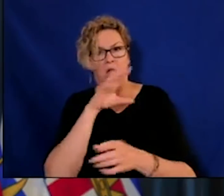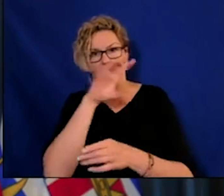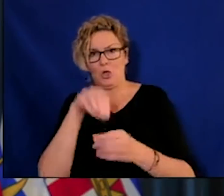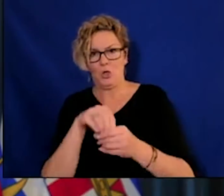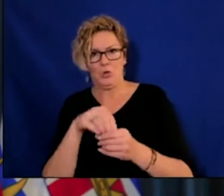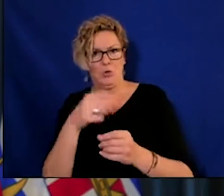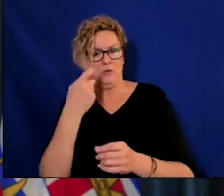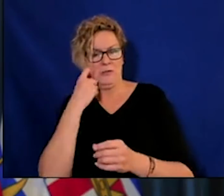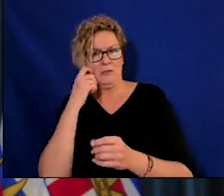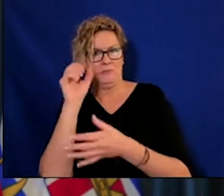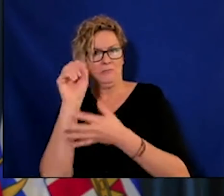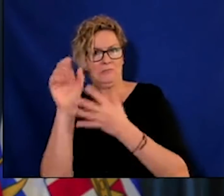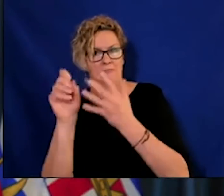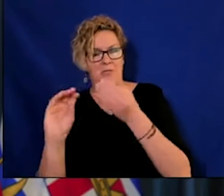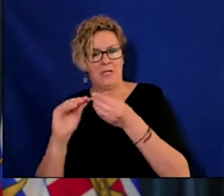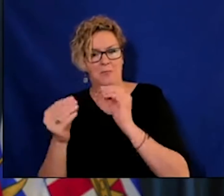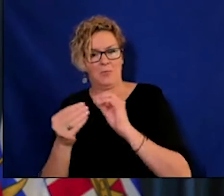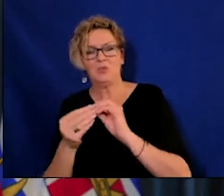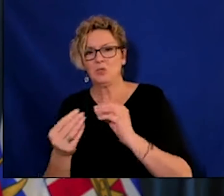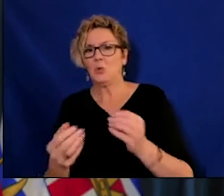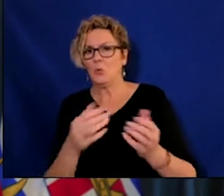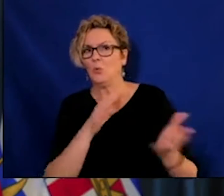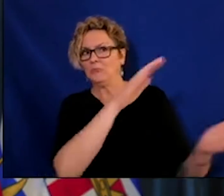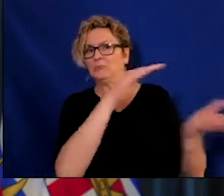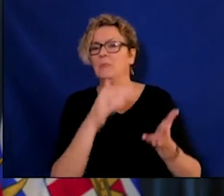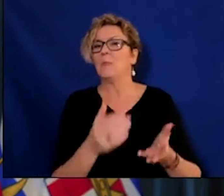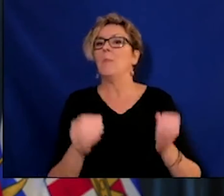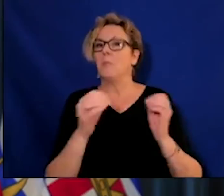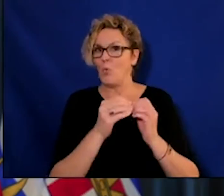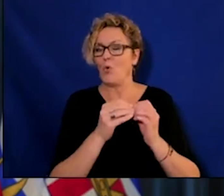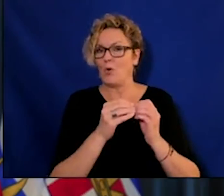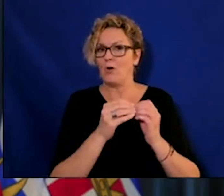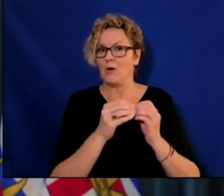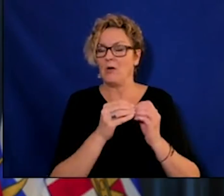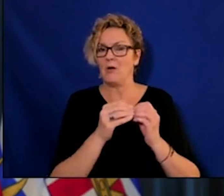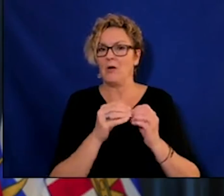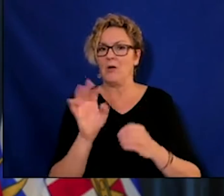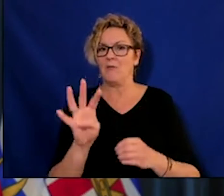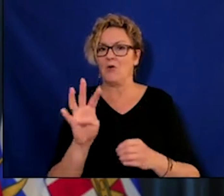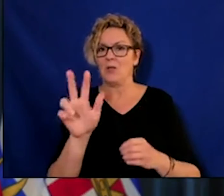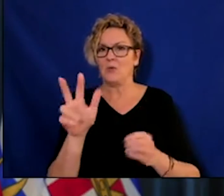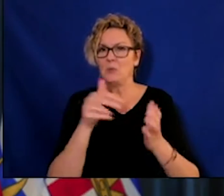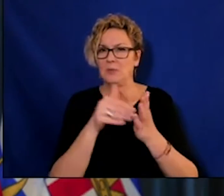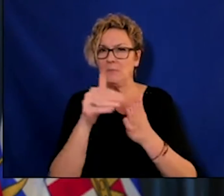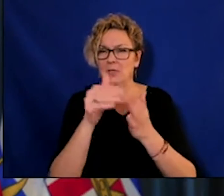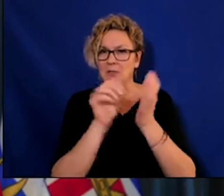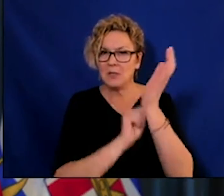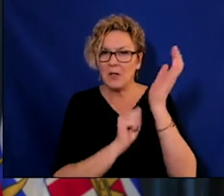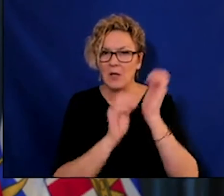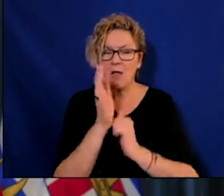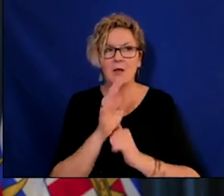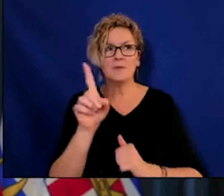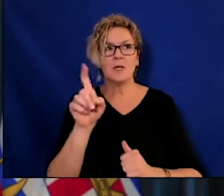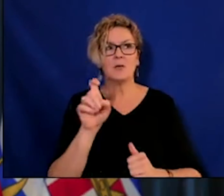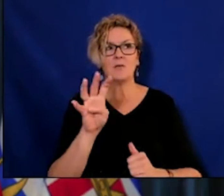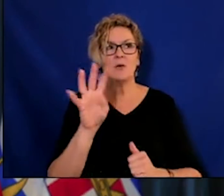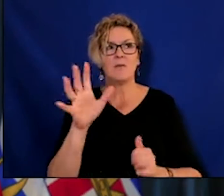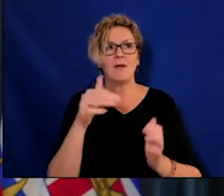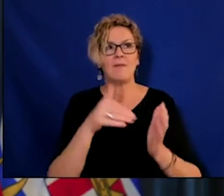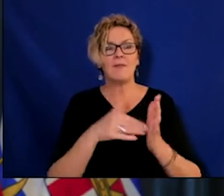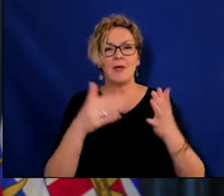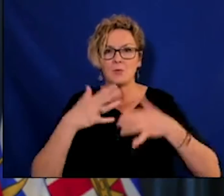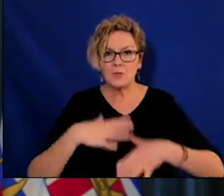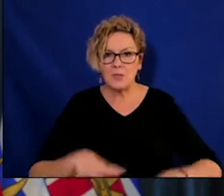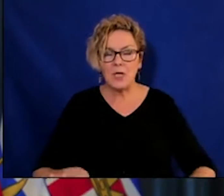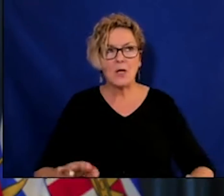on November 12th, but that arrival includes approximately 43.2 million pairs of gloves, 105,000 gowns, 24